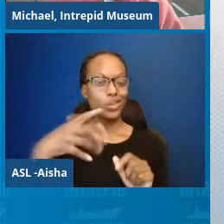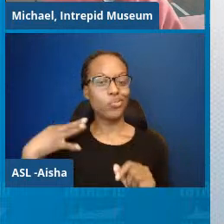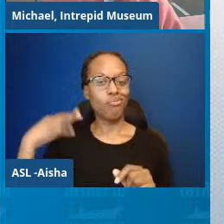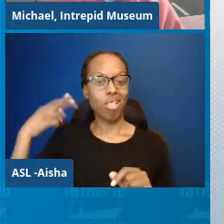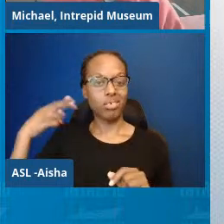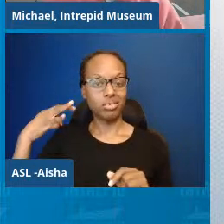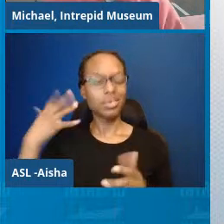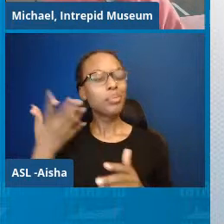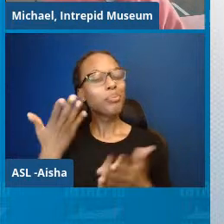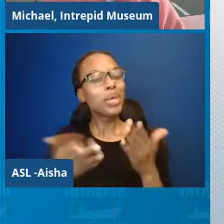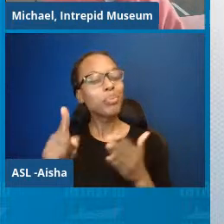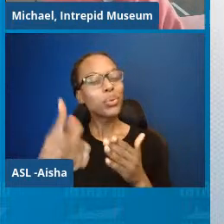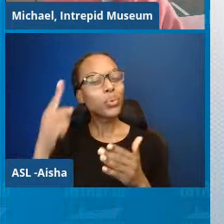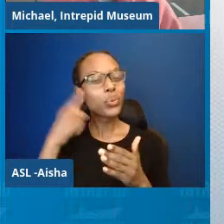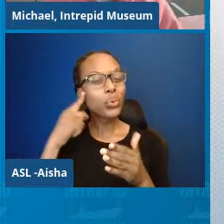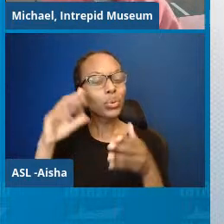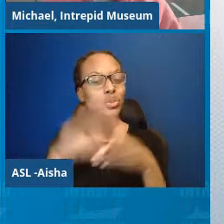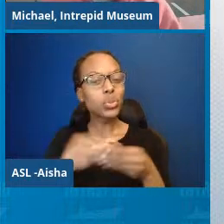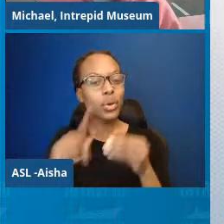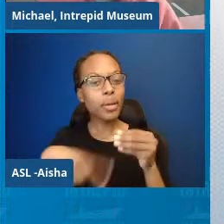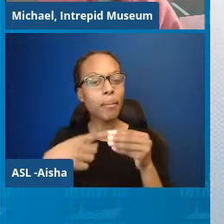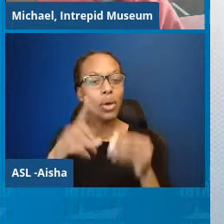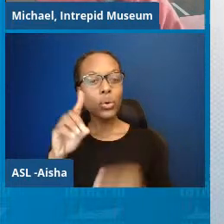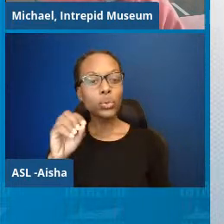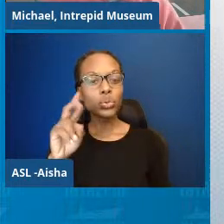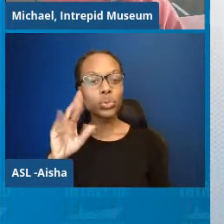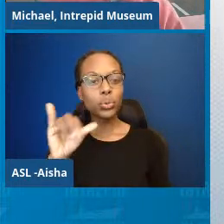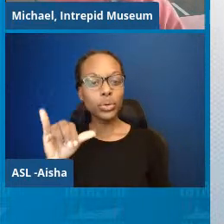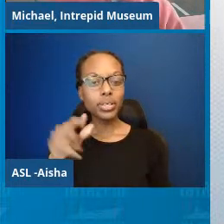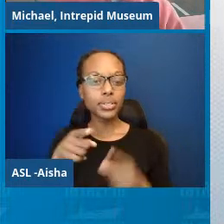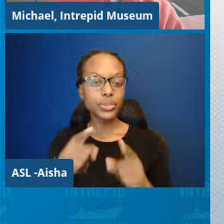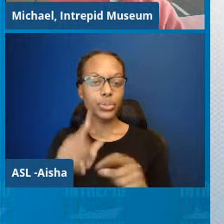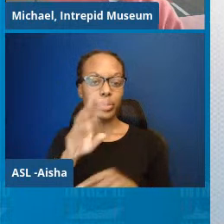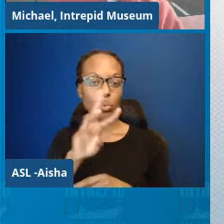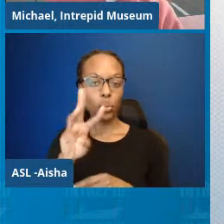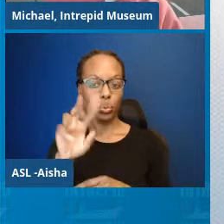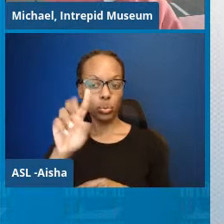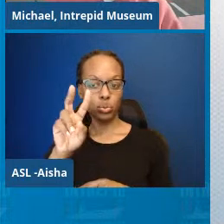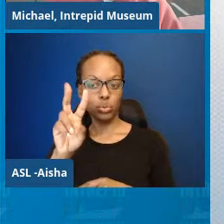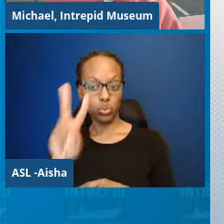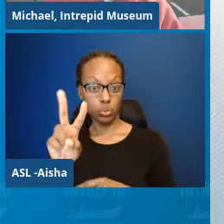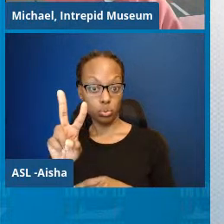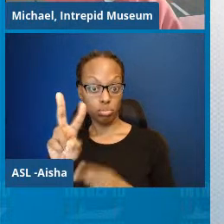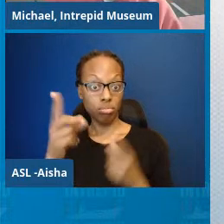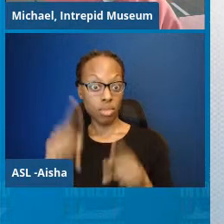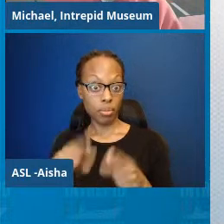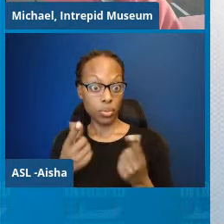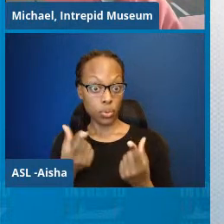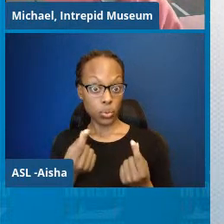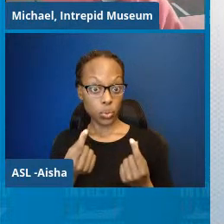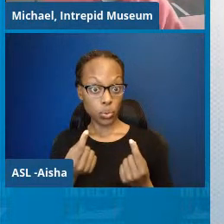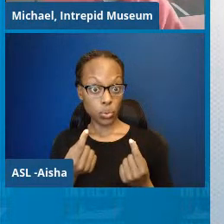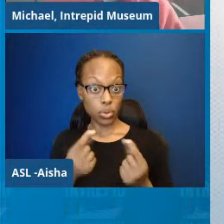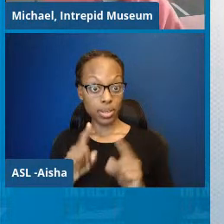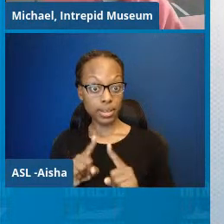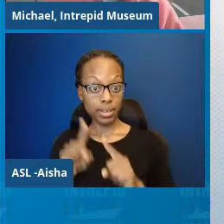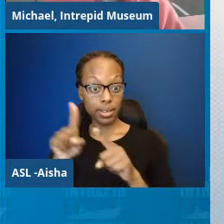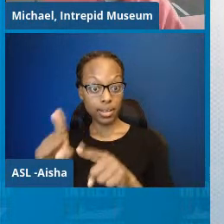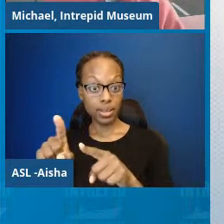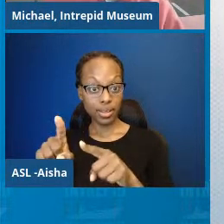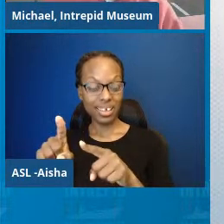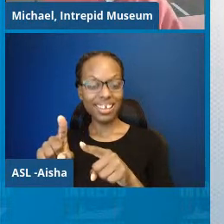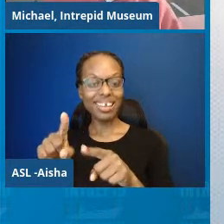of Dory in World War II. And he went and served at a battle station in a gun